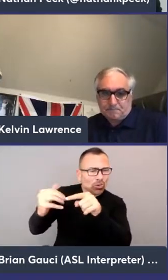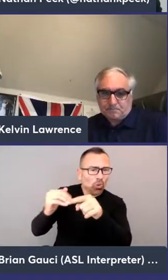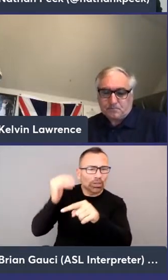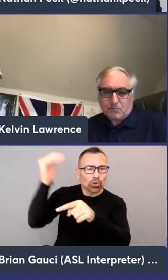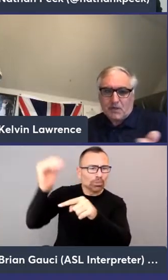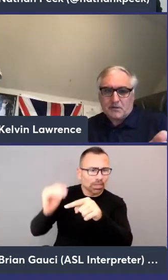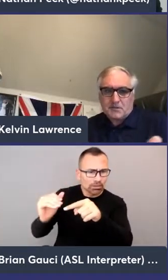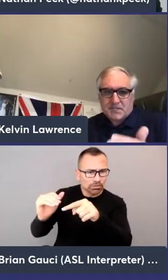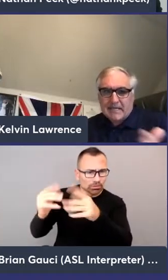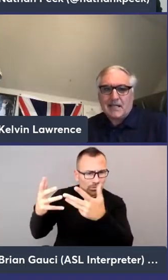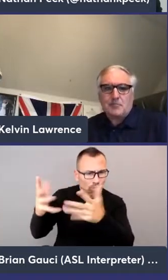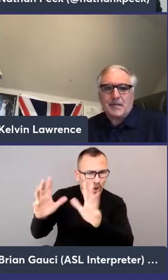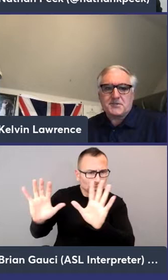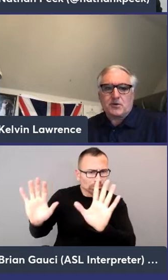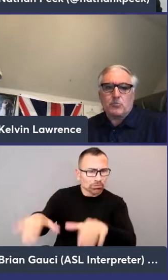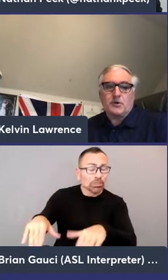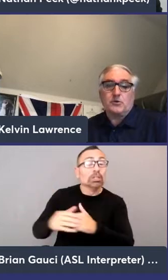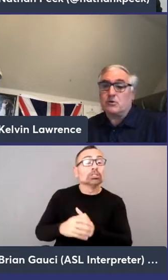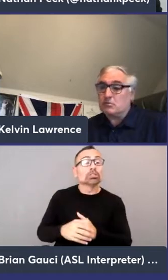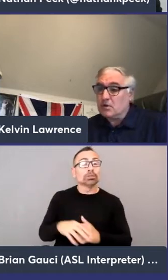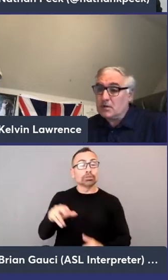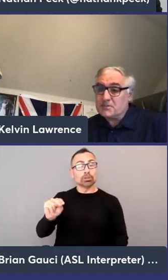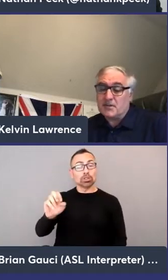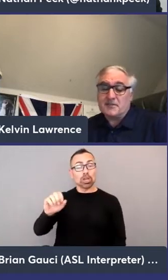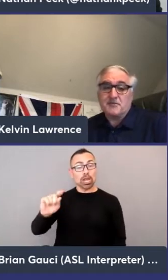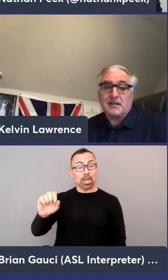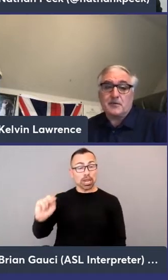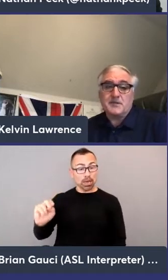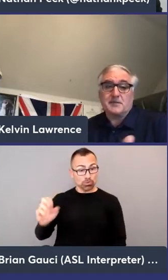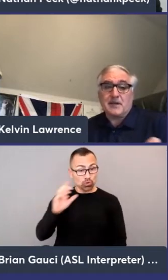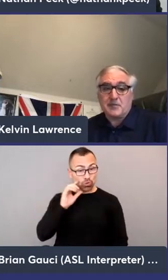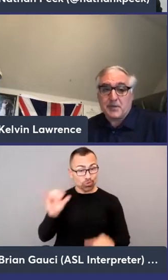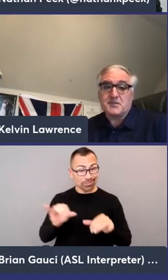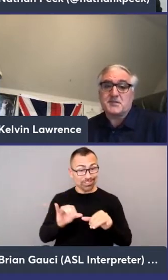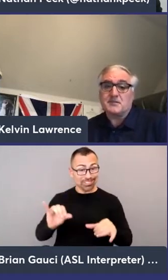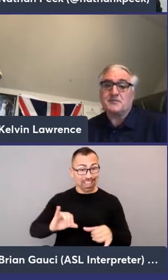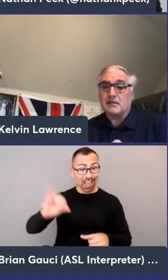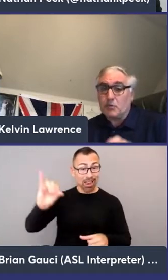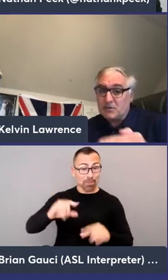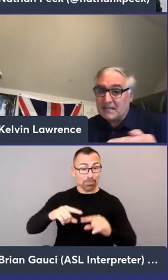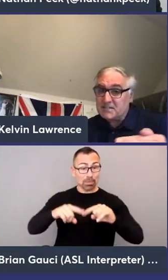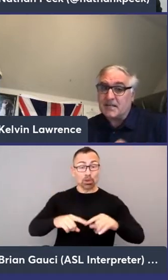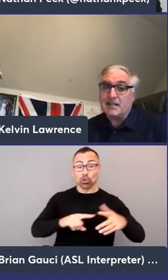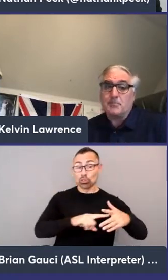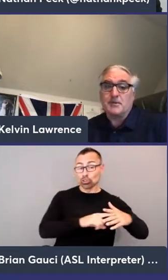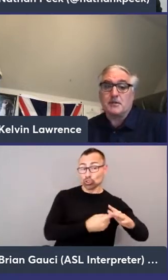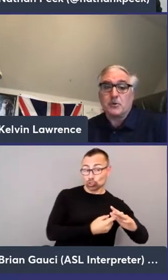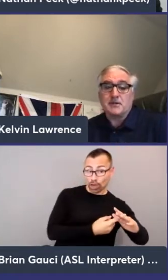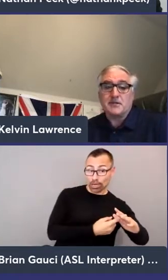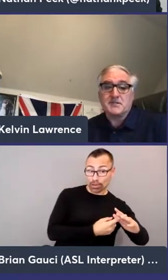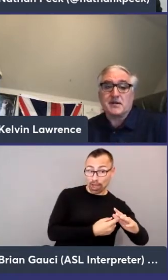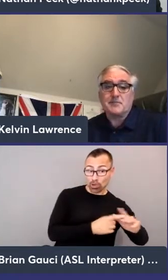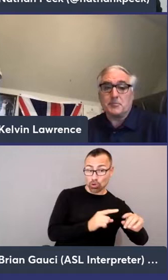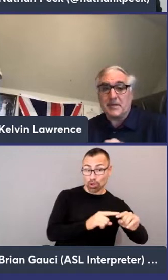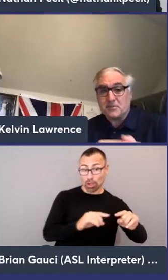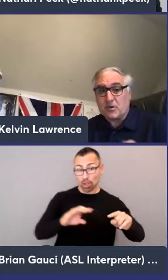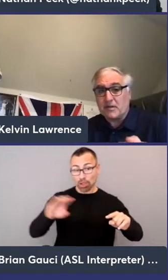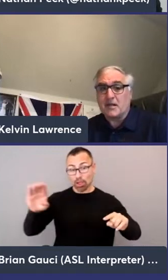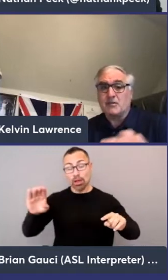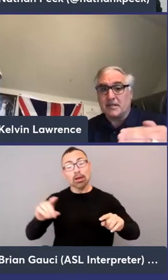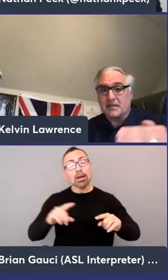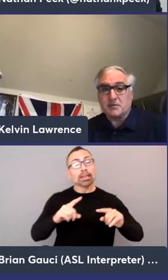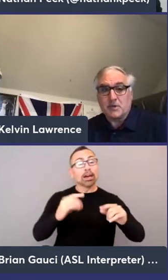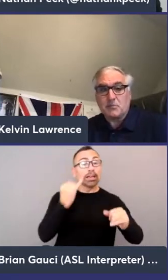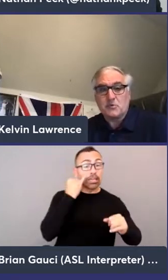will scale up based on what your starting value is. And if you have a bigger starting value, it will actually scale up a little quicker each time. But based on where